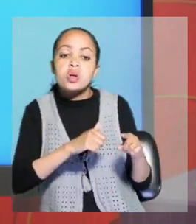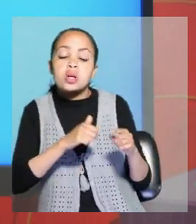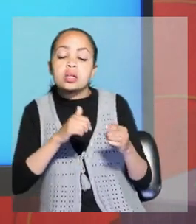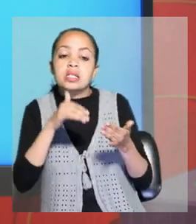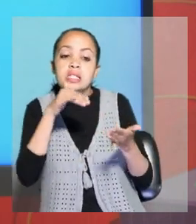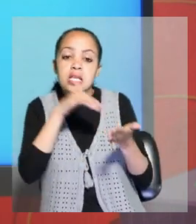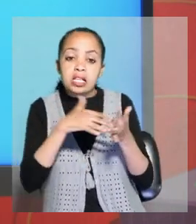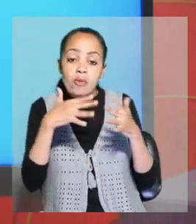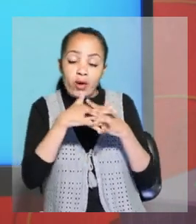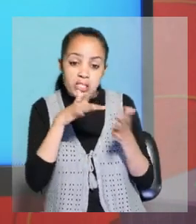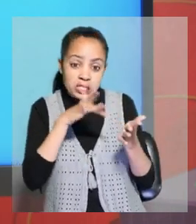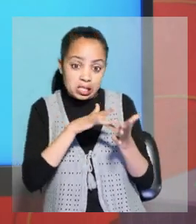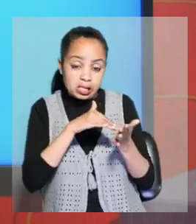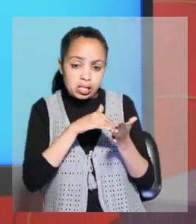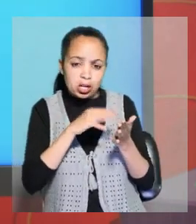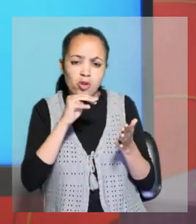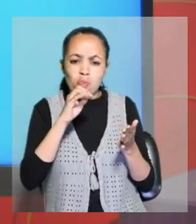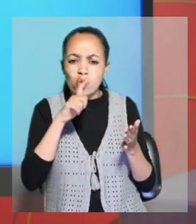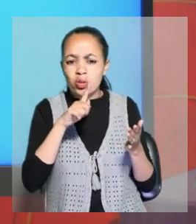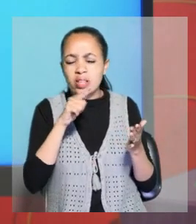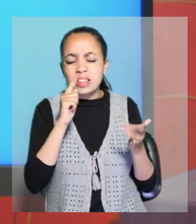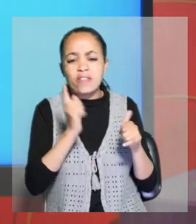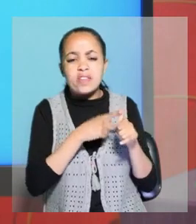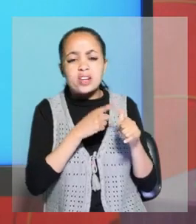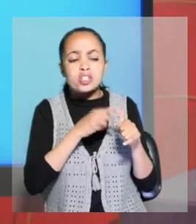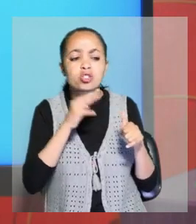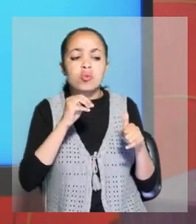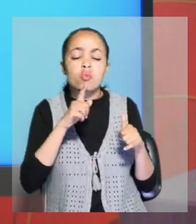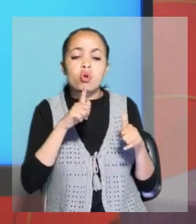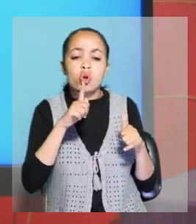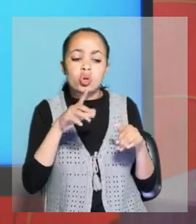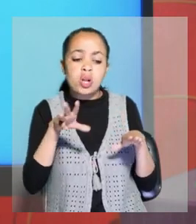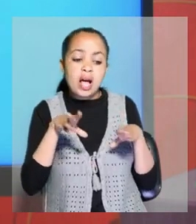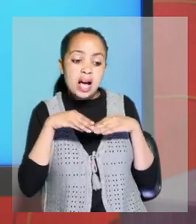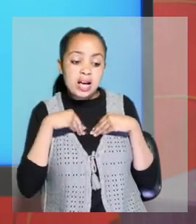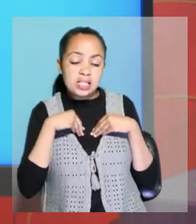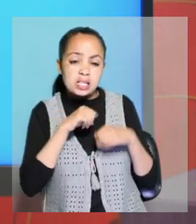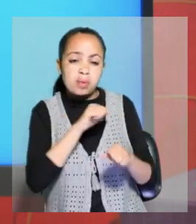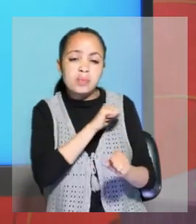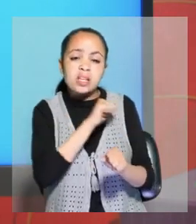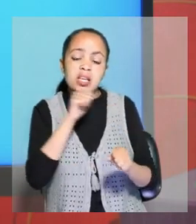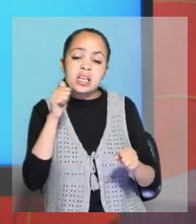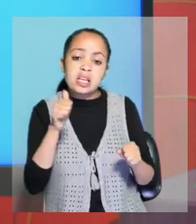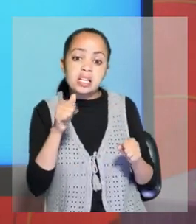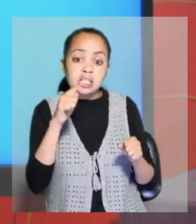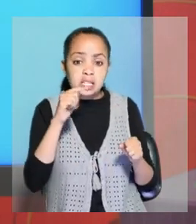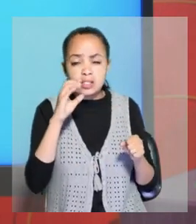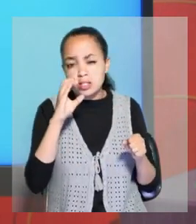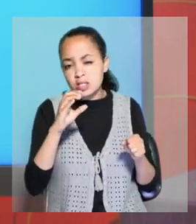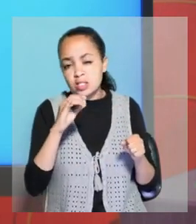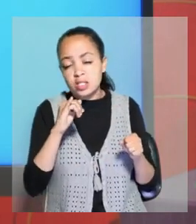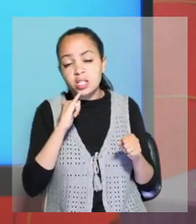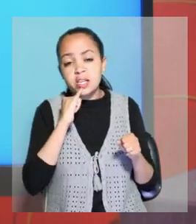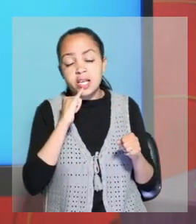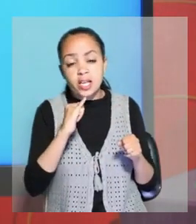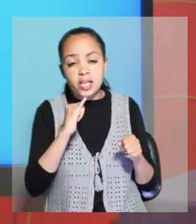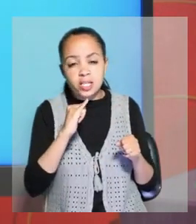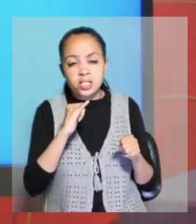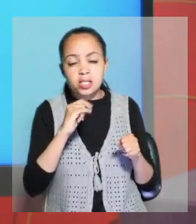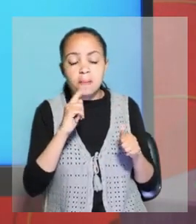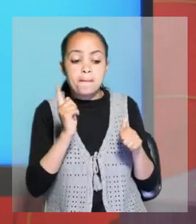center molecule. The first molecule that can accept energy transferred from one carrier is said to